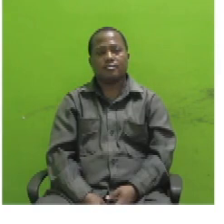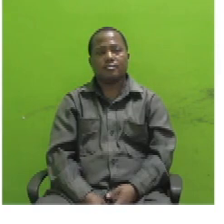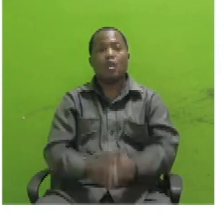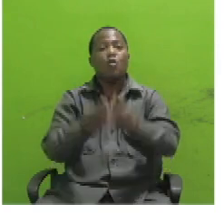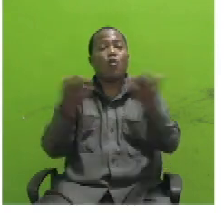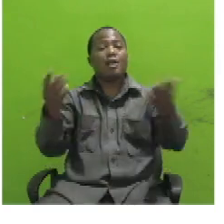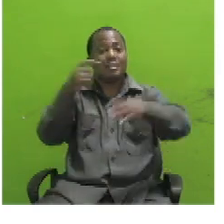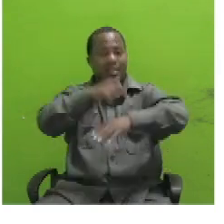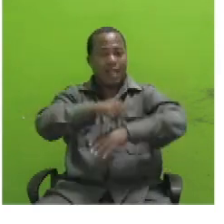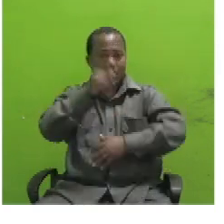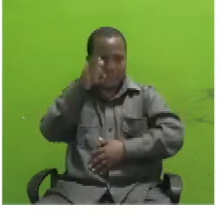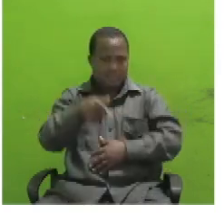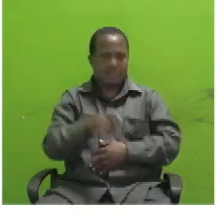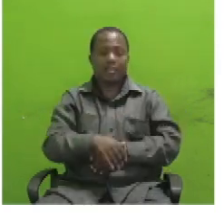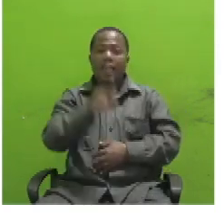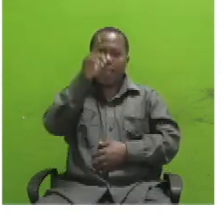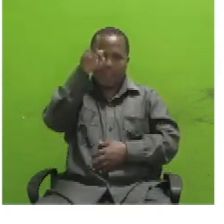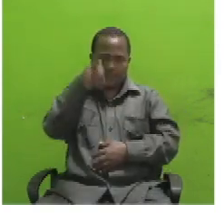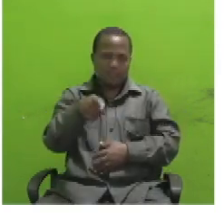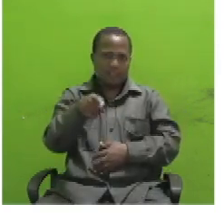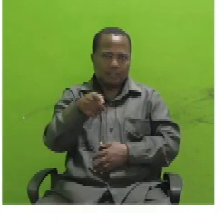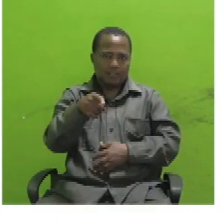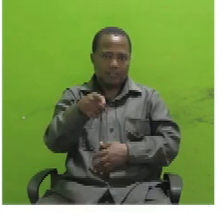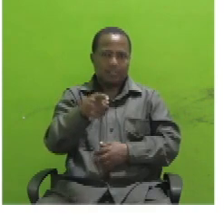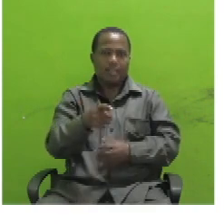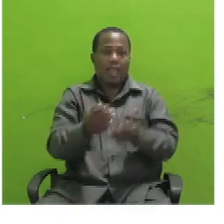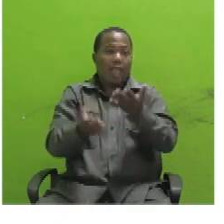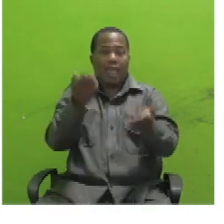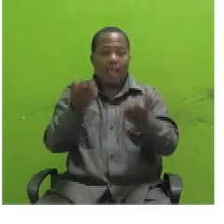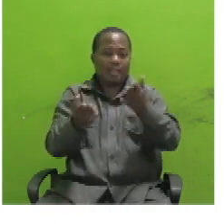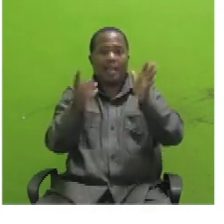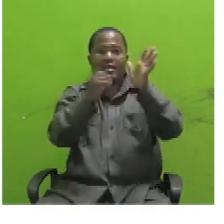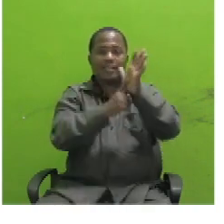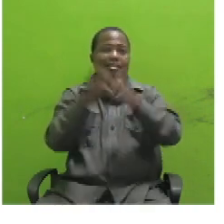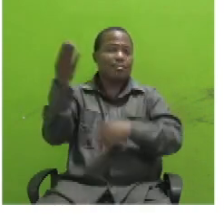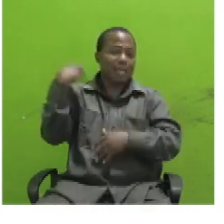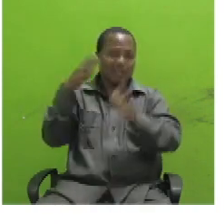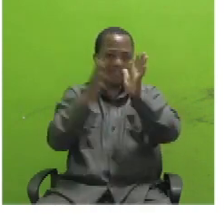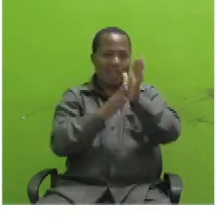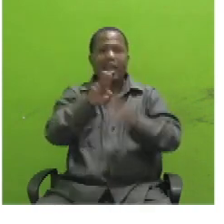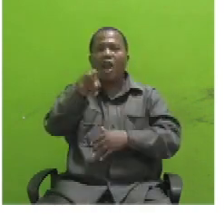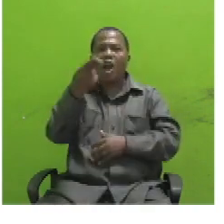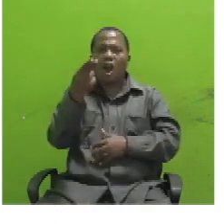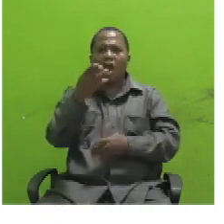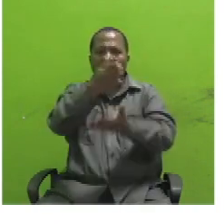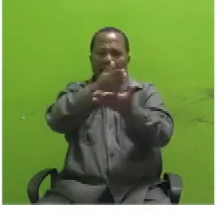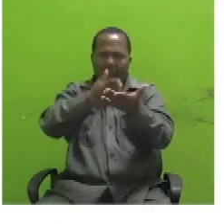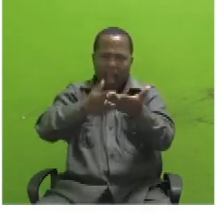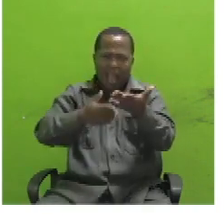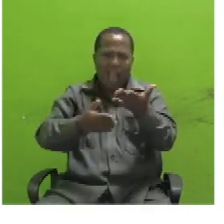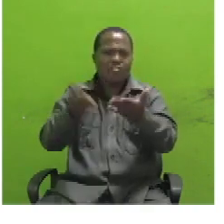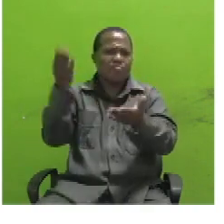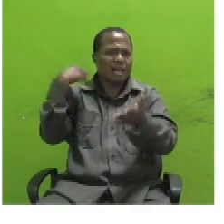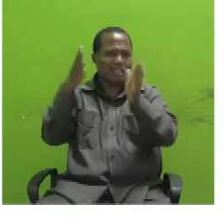What time is it? It is either 9:06. Or 9:30,